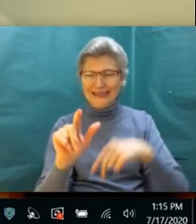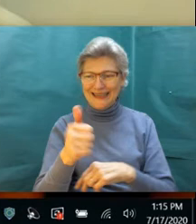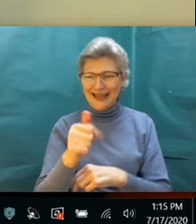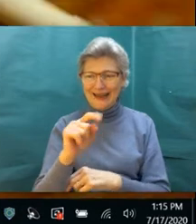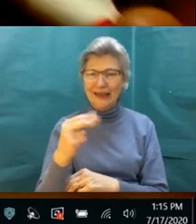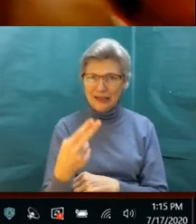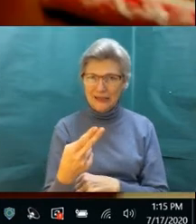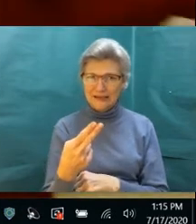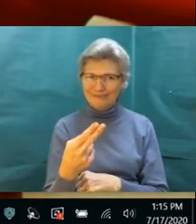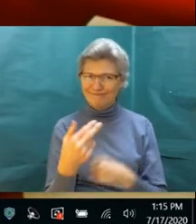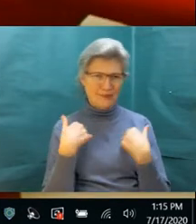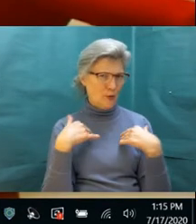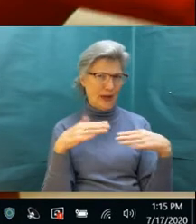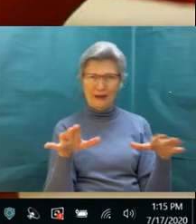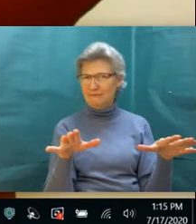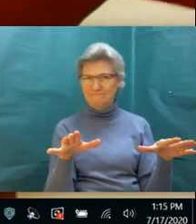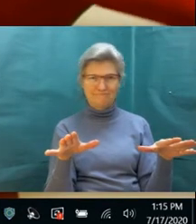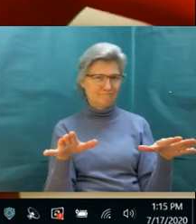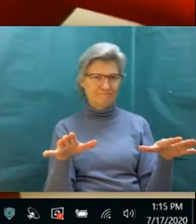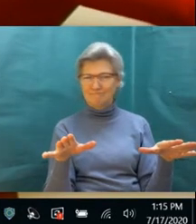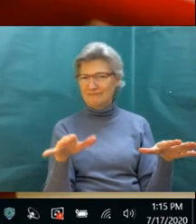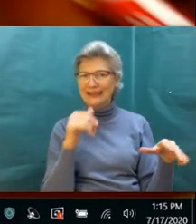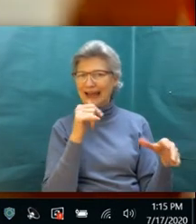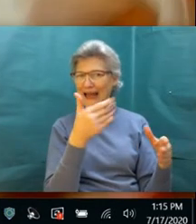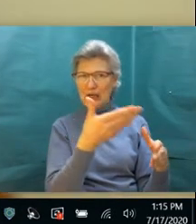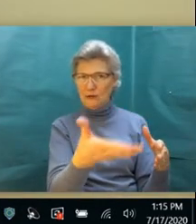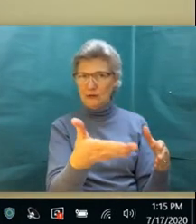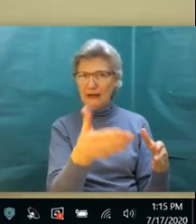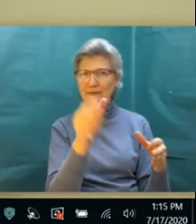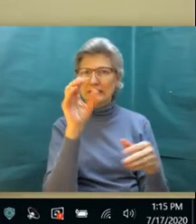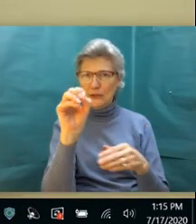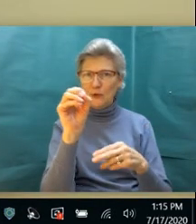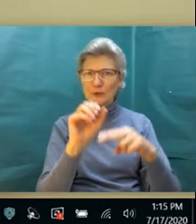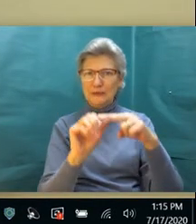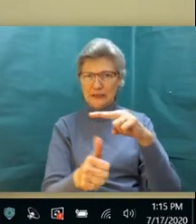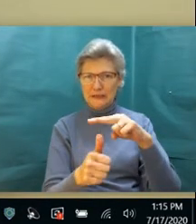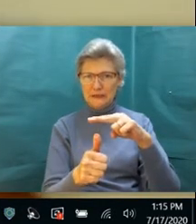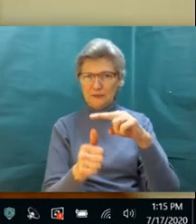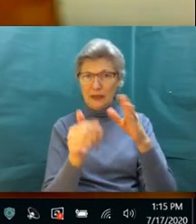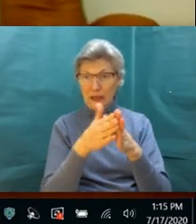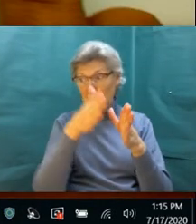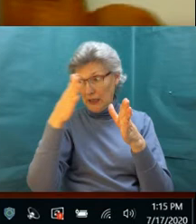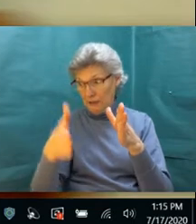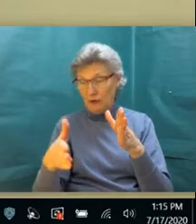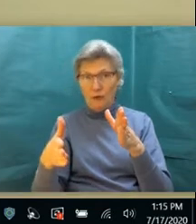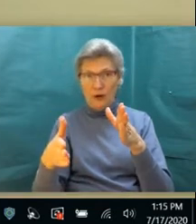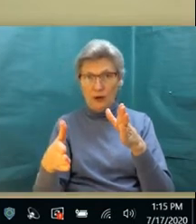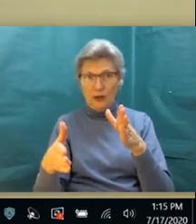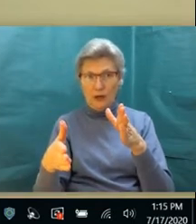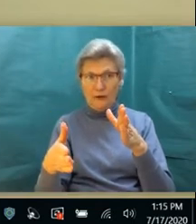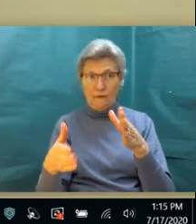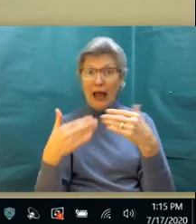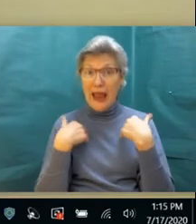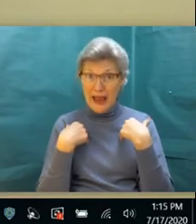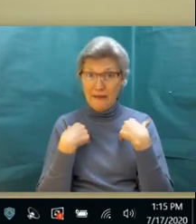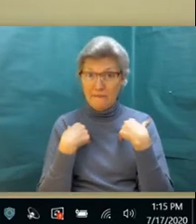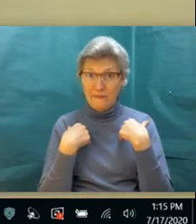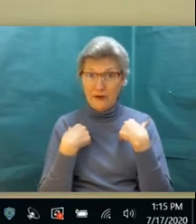I don't see that. That's not the case here, right? So I have 0 tenths, but I need to keep going because I do